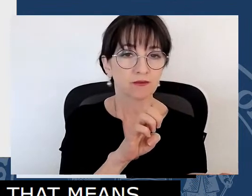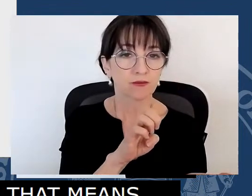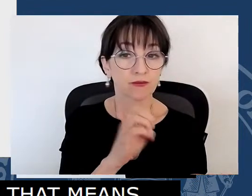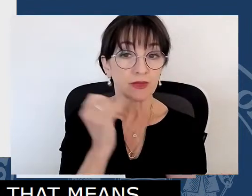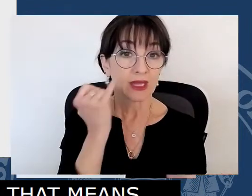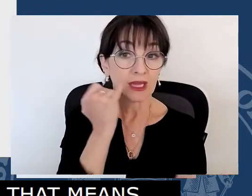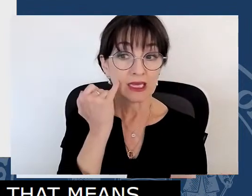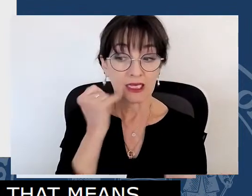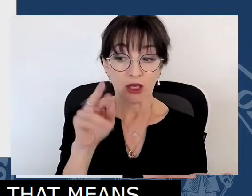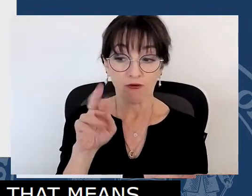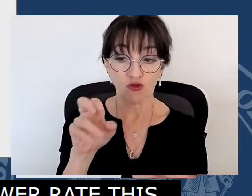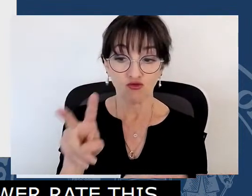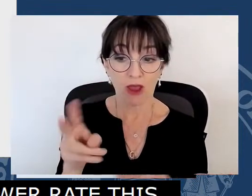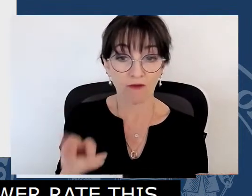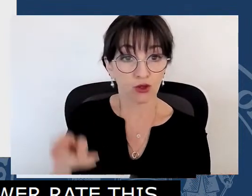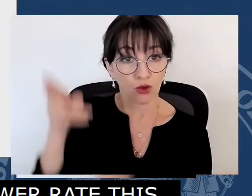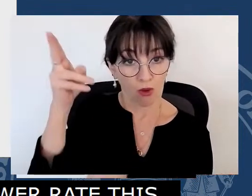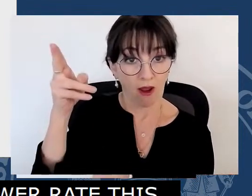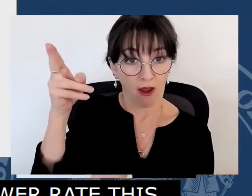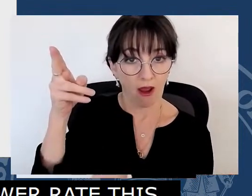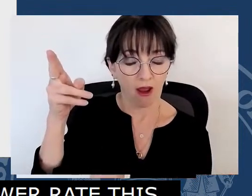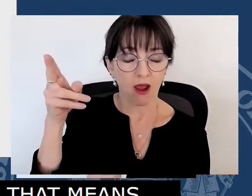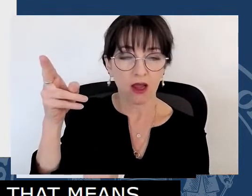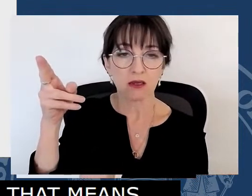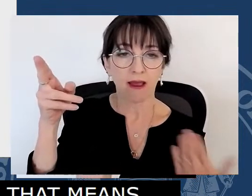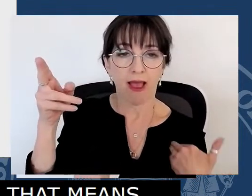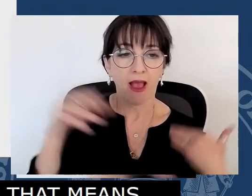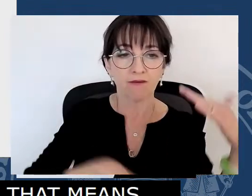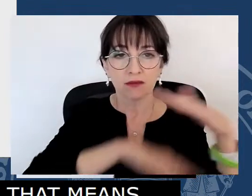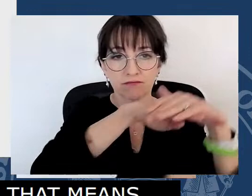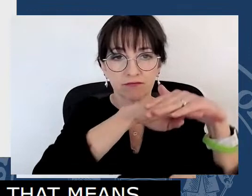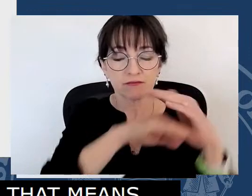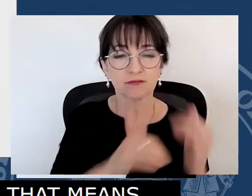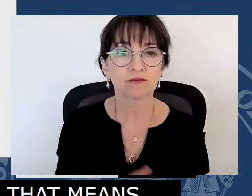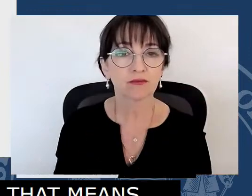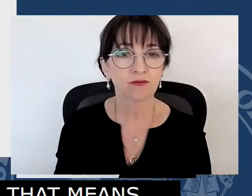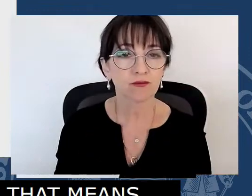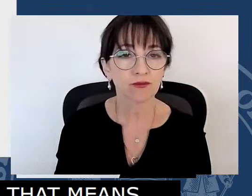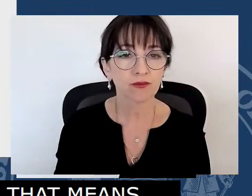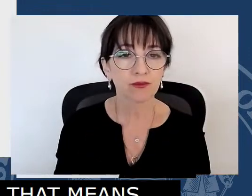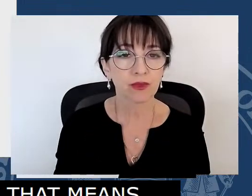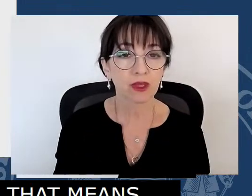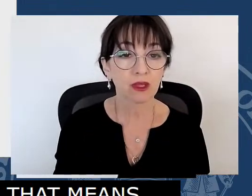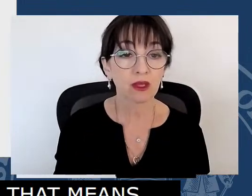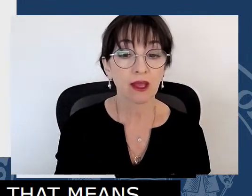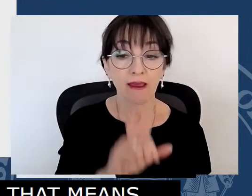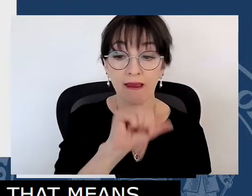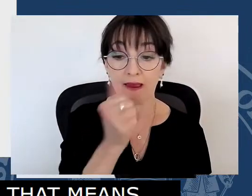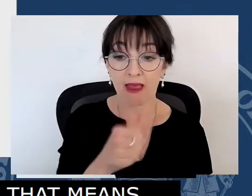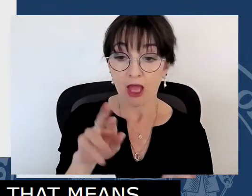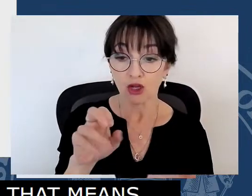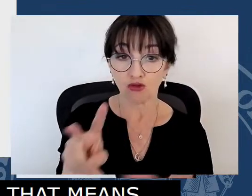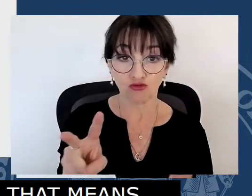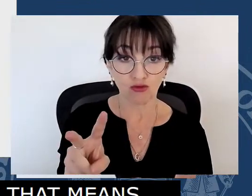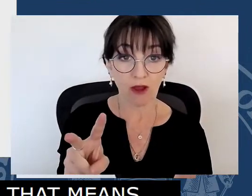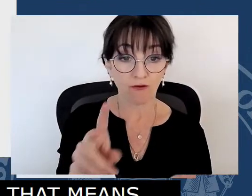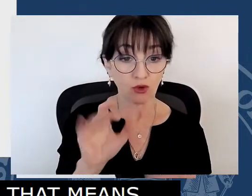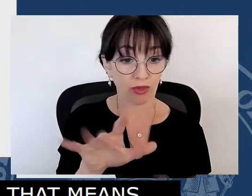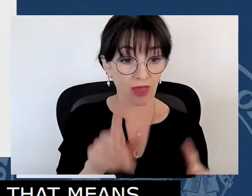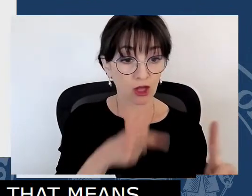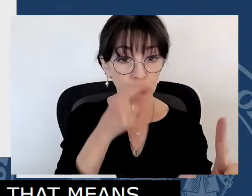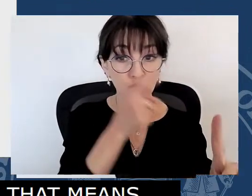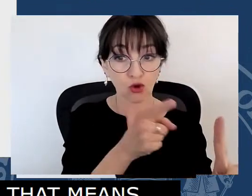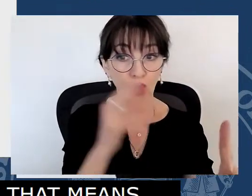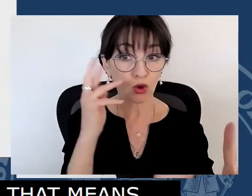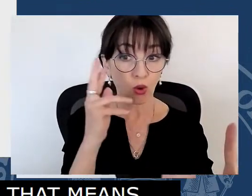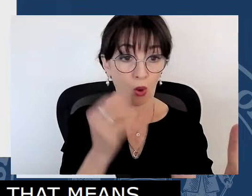level. In addition, any revenue that was above that target would either go to one-time capital expenses